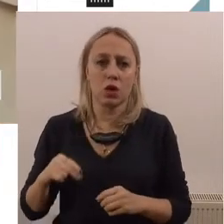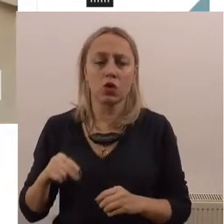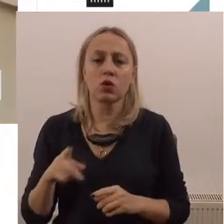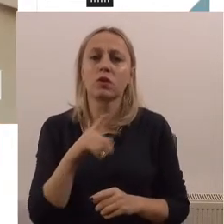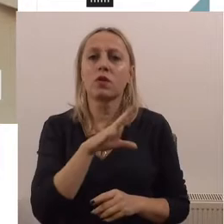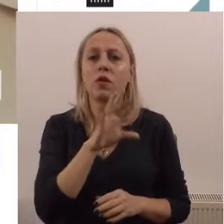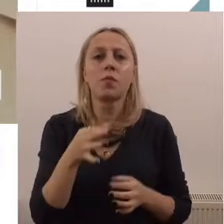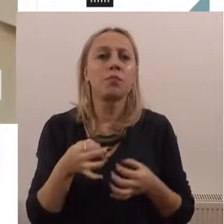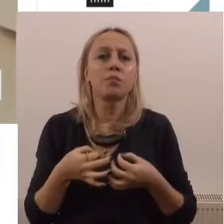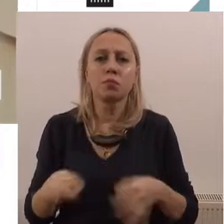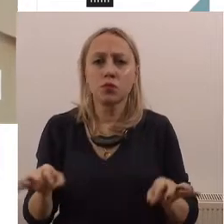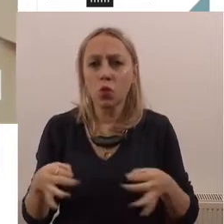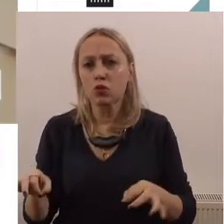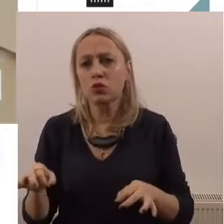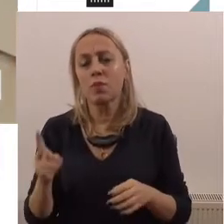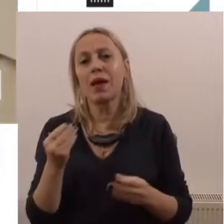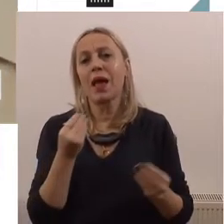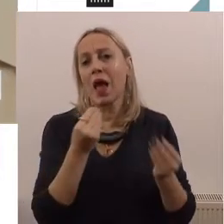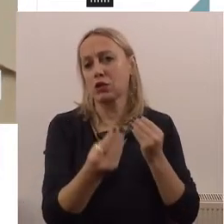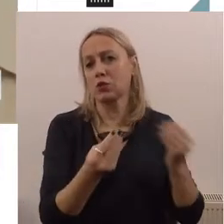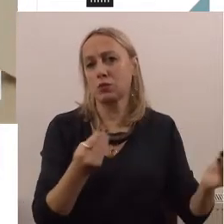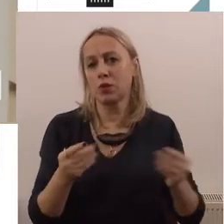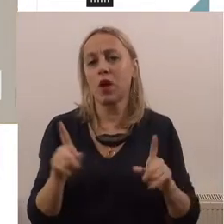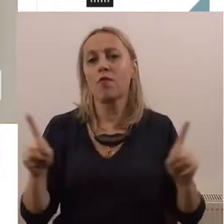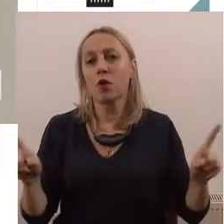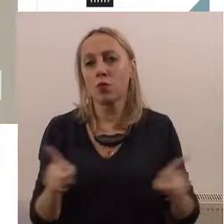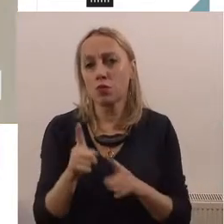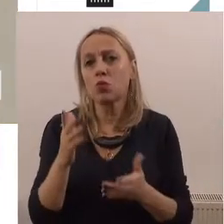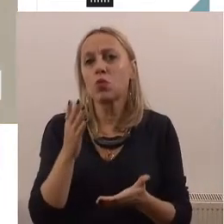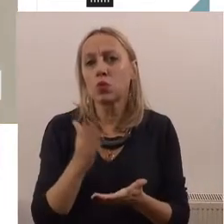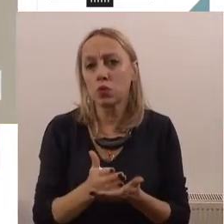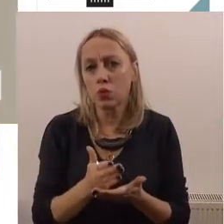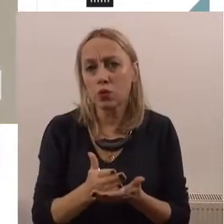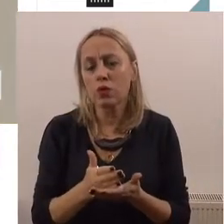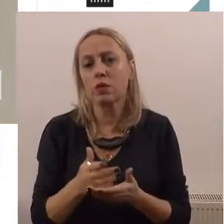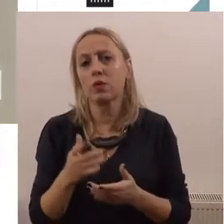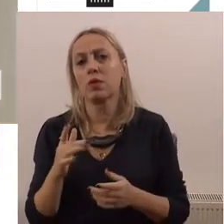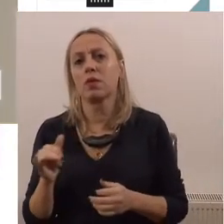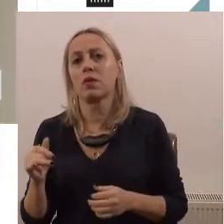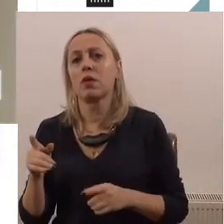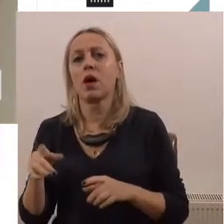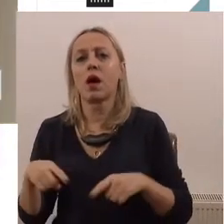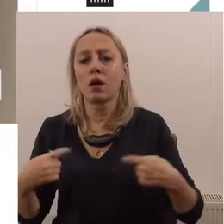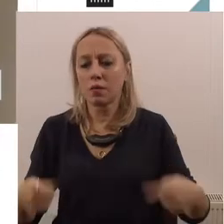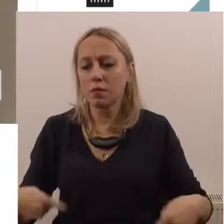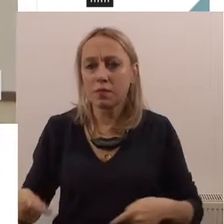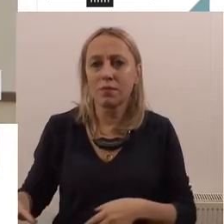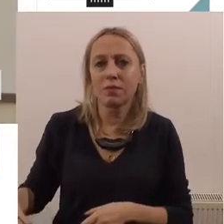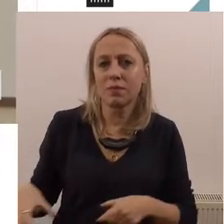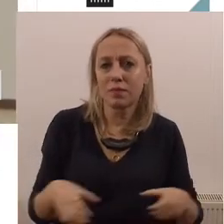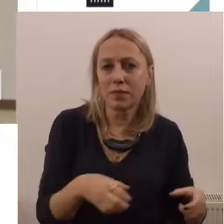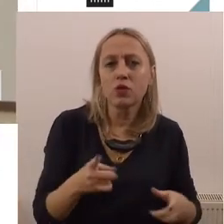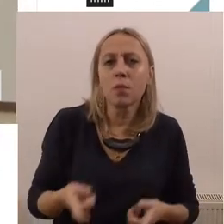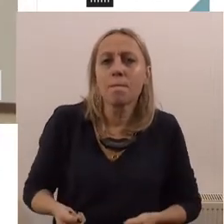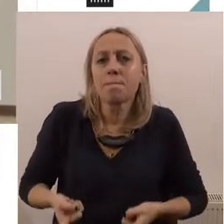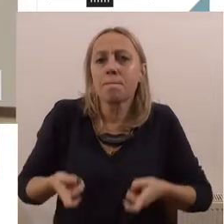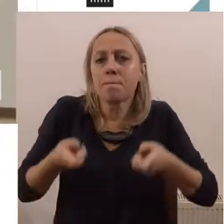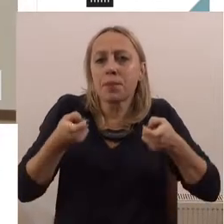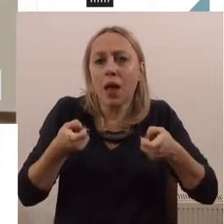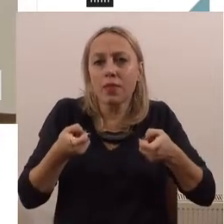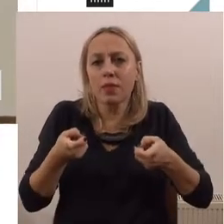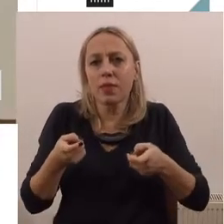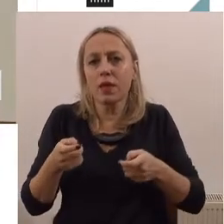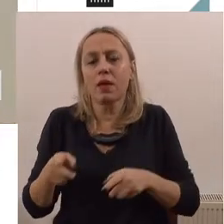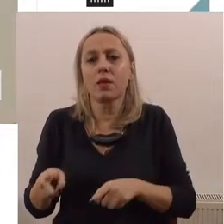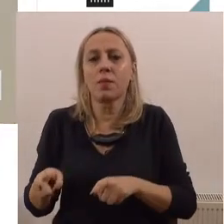needs. To provide unrestricted access to the exhibitions, the museum has a caterpillar stair lift that helps take people